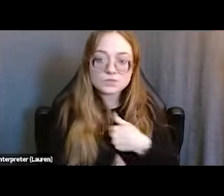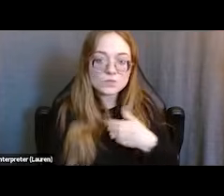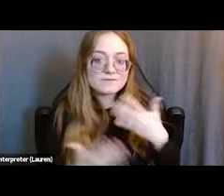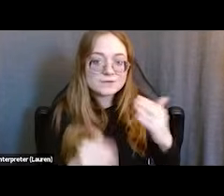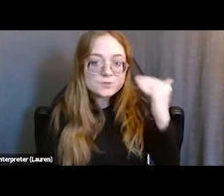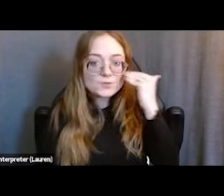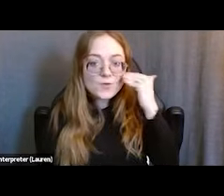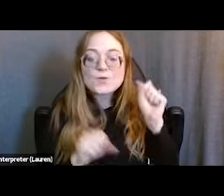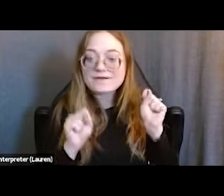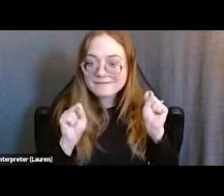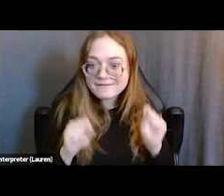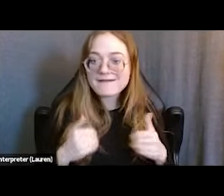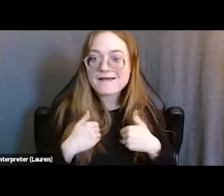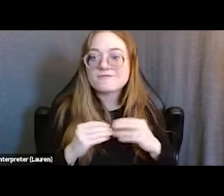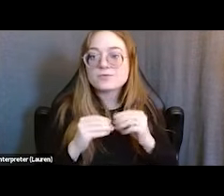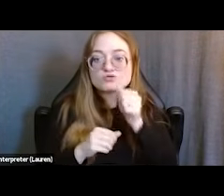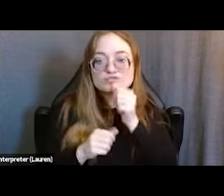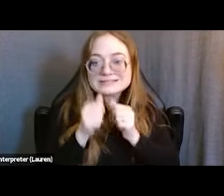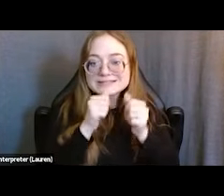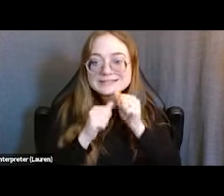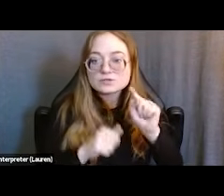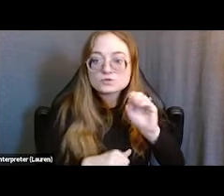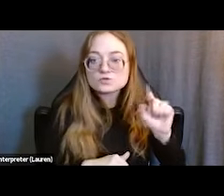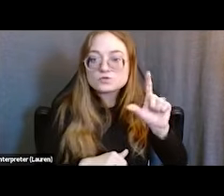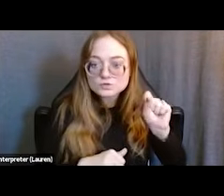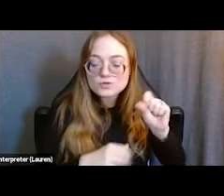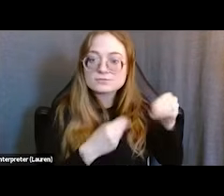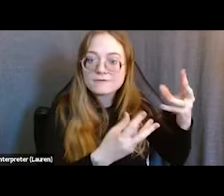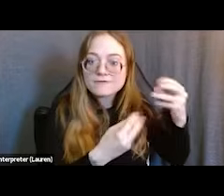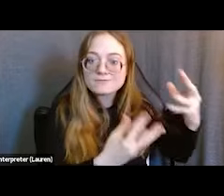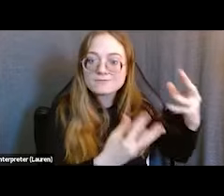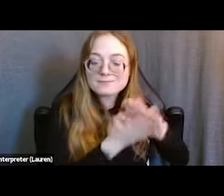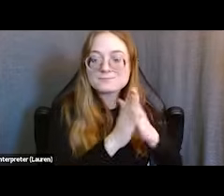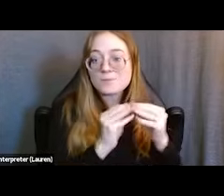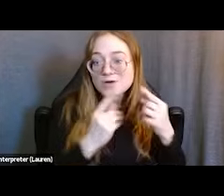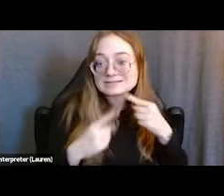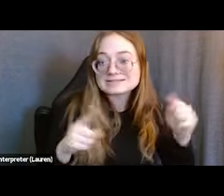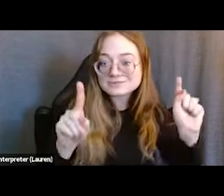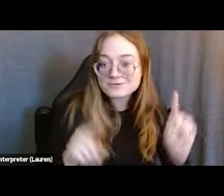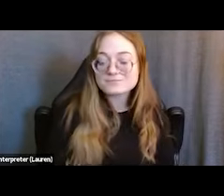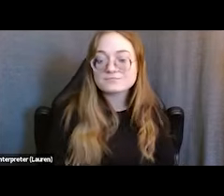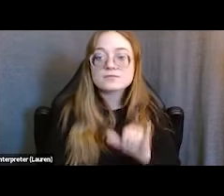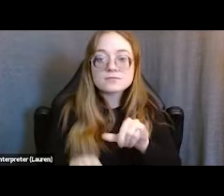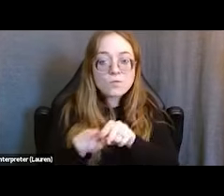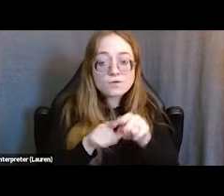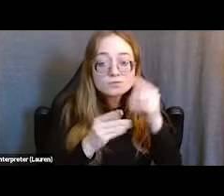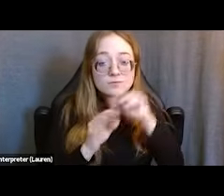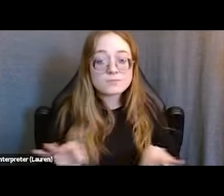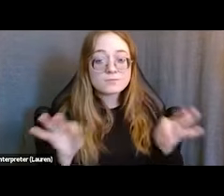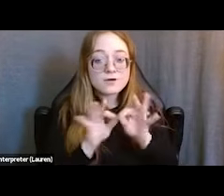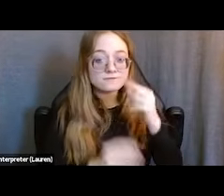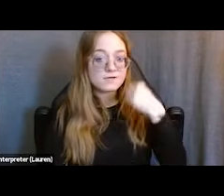of the resiliency tools that young people need in order for them to be successful. That it's also important for us to